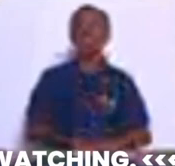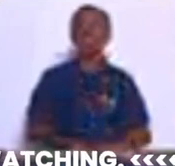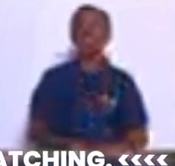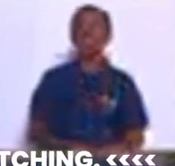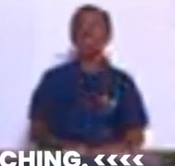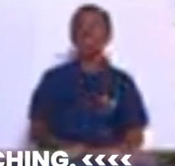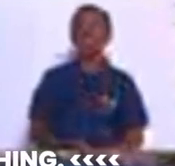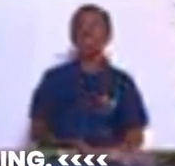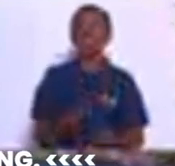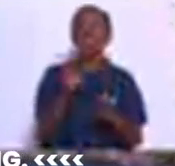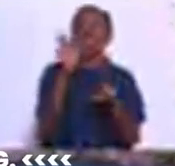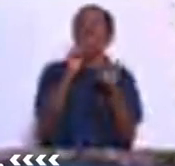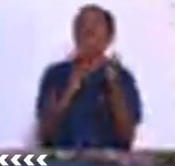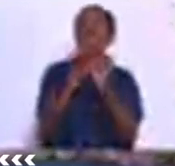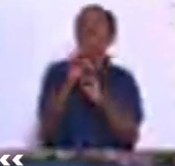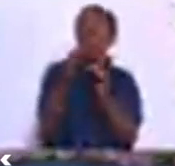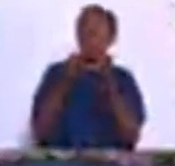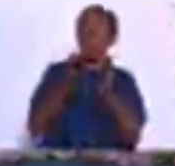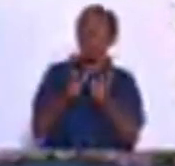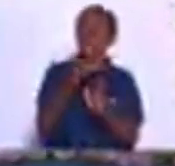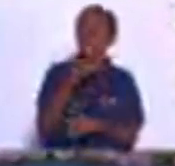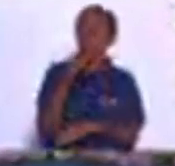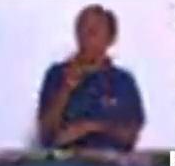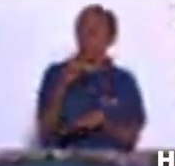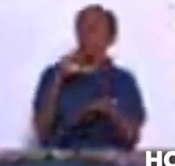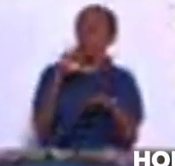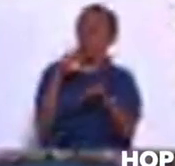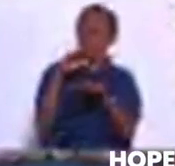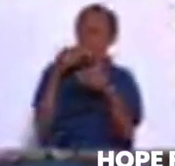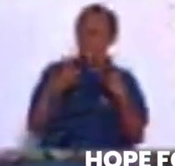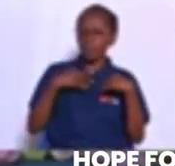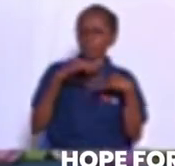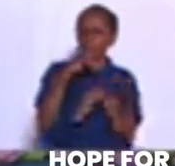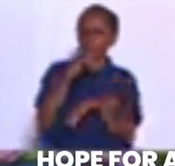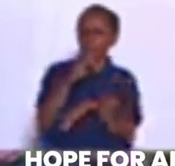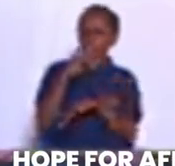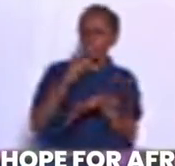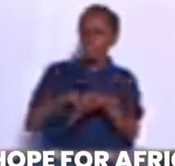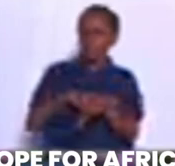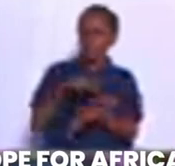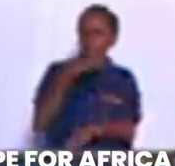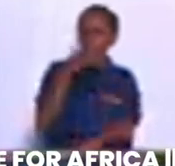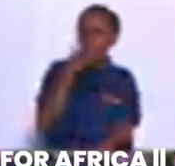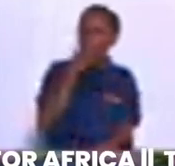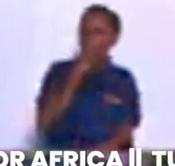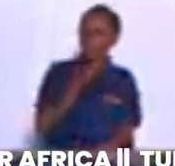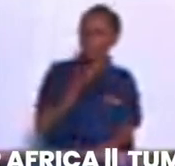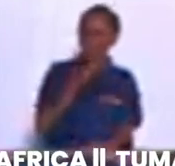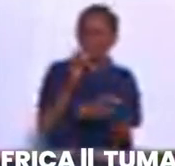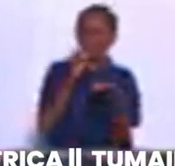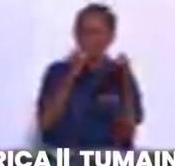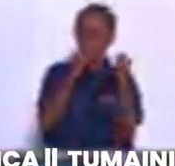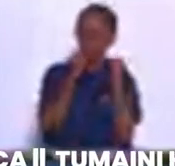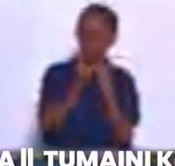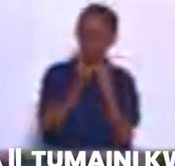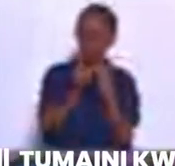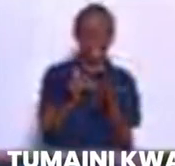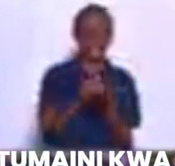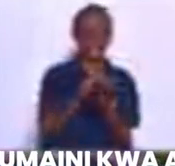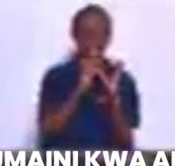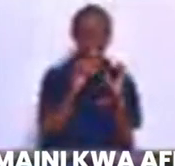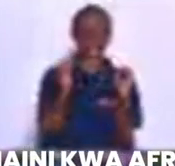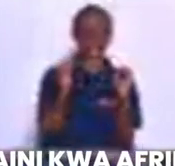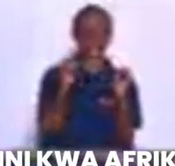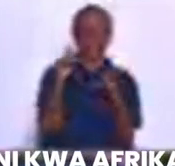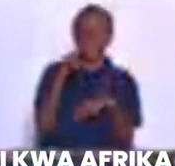By the way, if you will not allow him to get this quiet time, a man will not be strong anymore. So